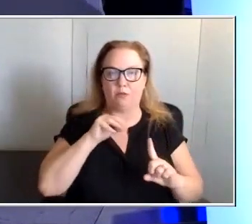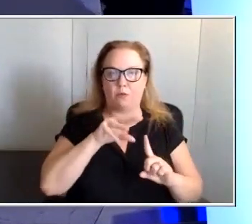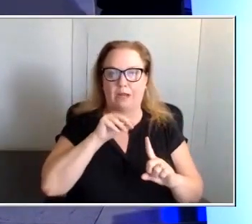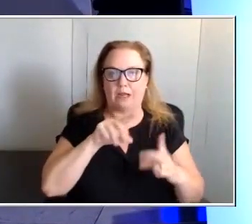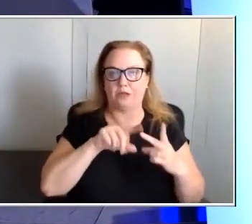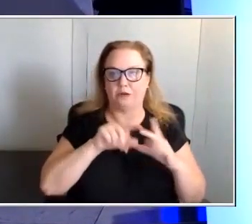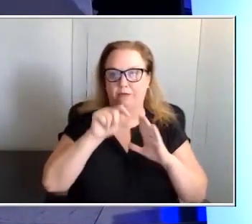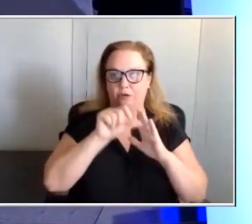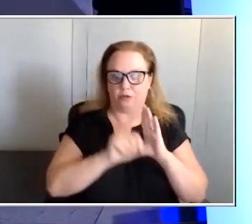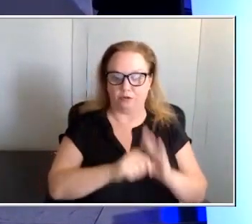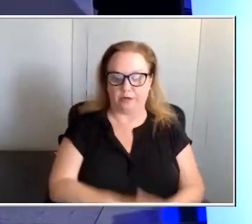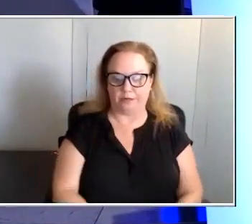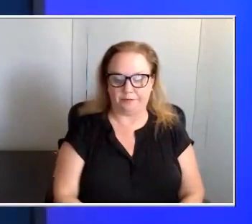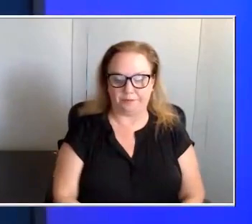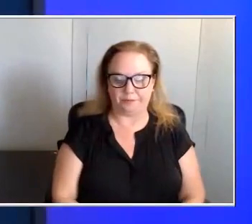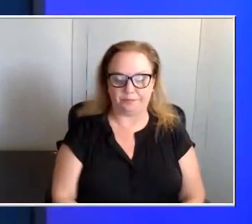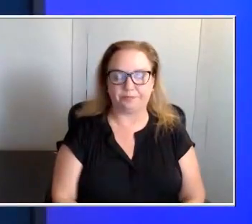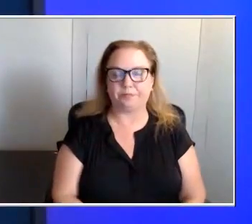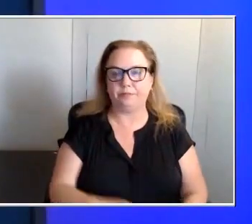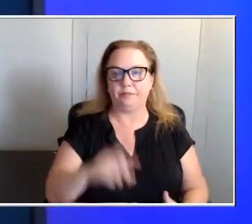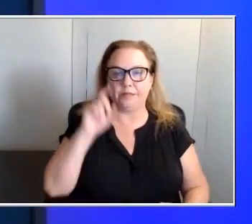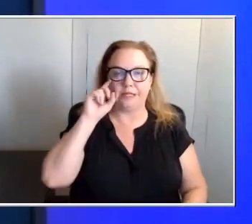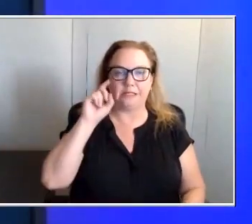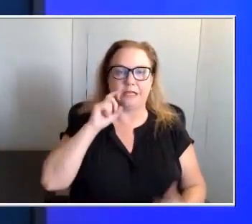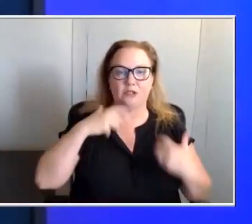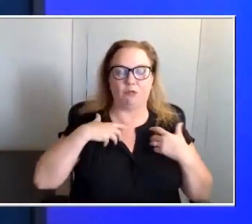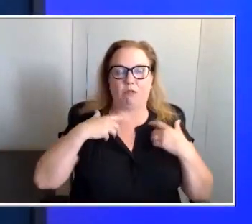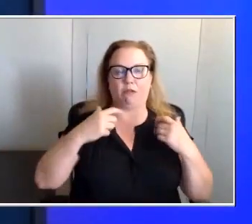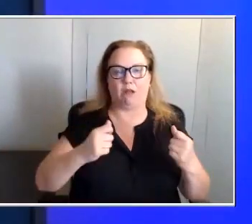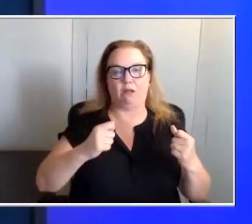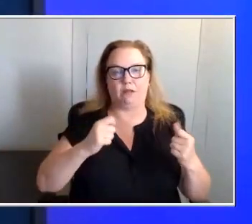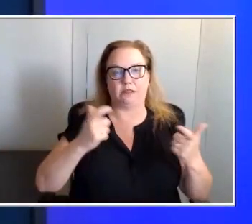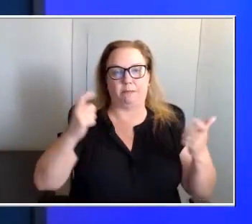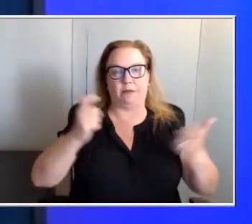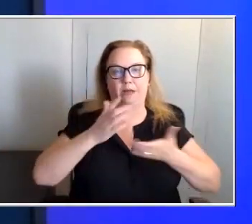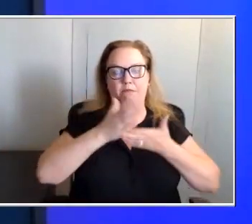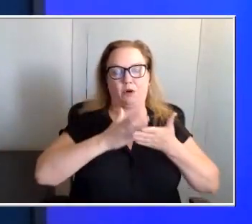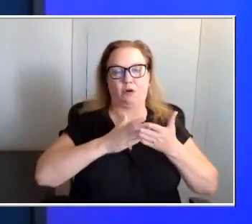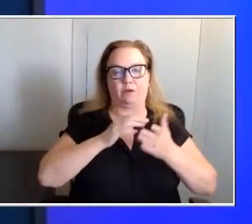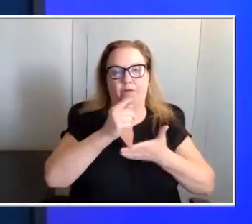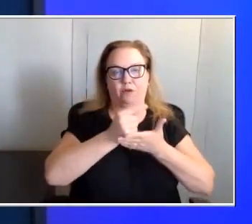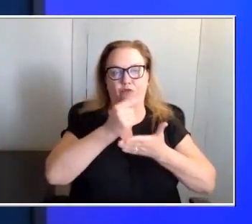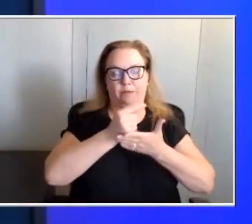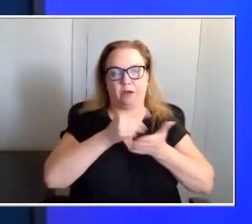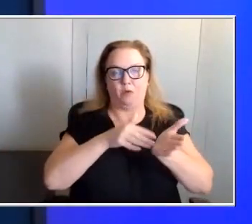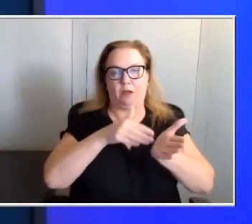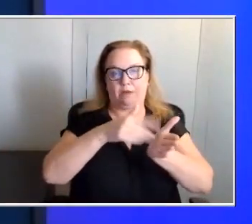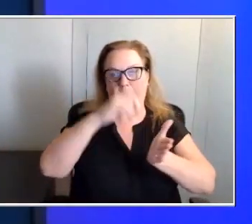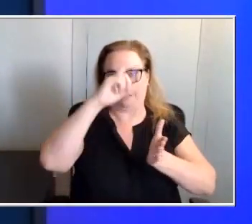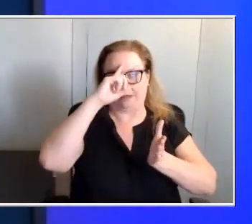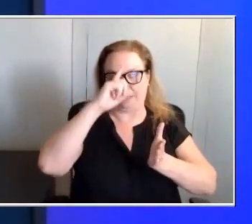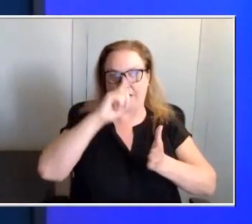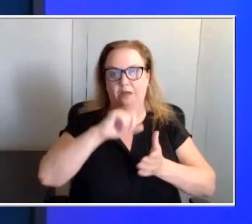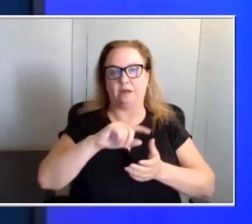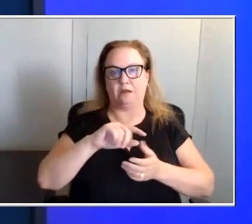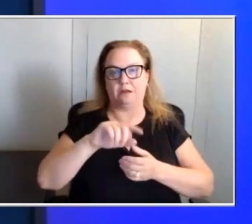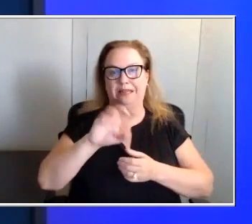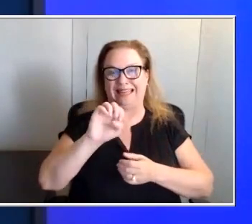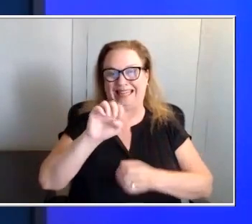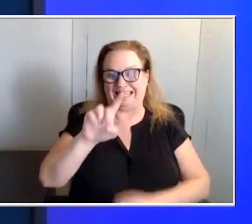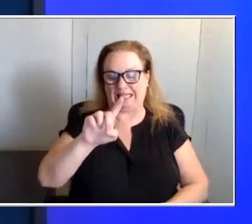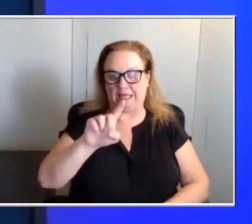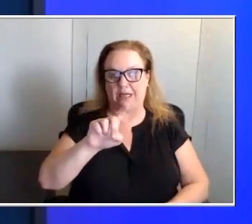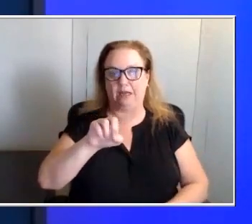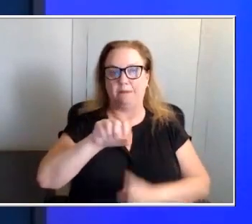You go first. Yeah, so sexual health is a huge part of prostate cancer treatment. We often think about it as just erectile dysfunction, but there's also